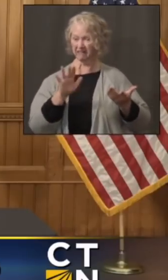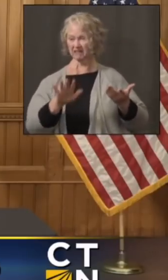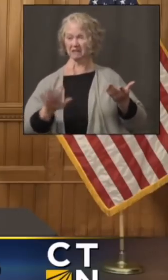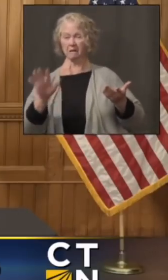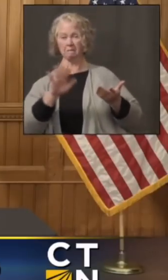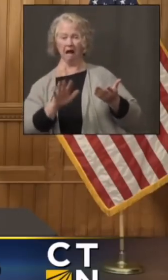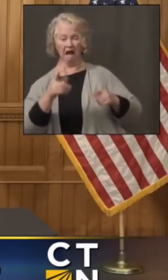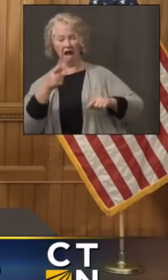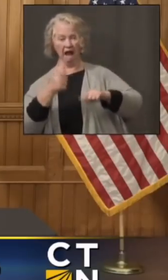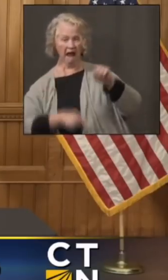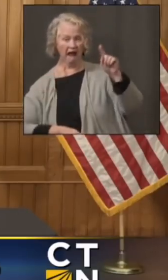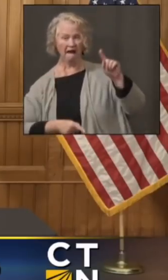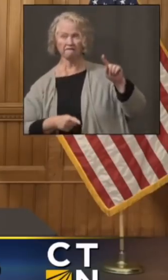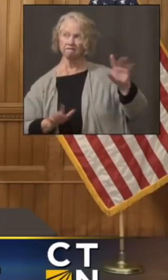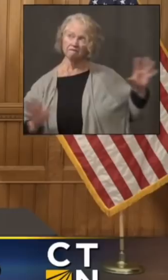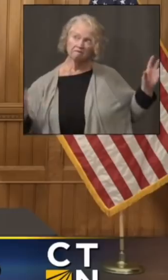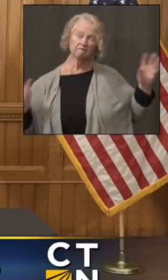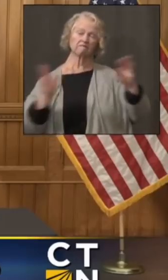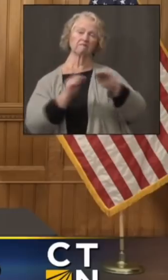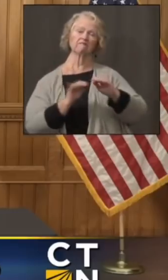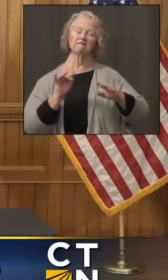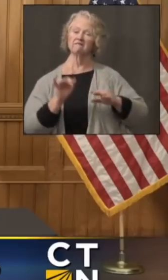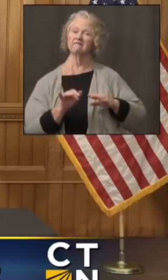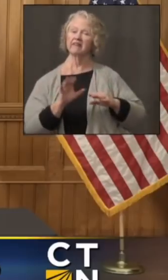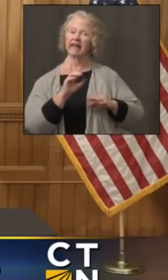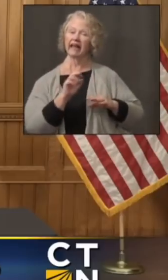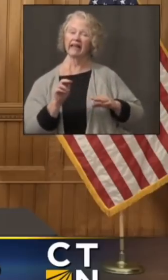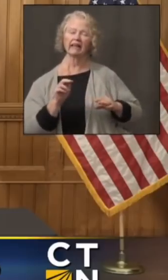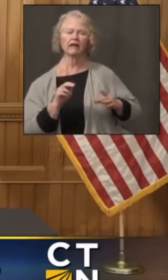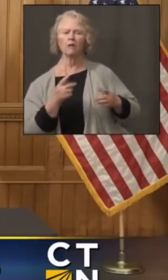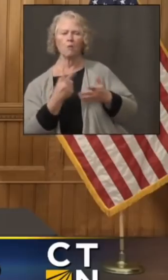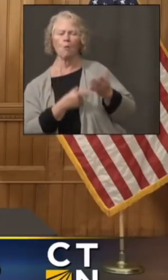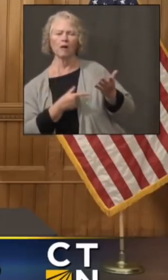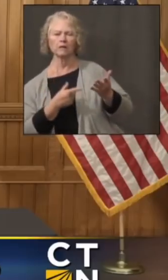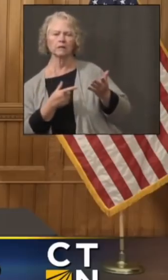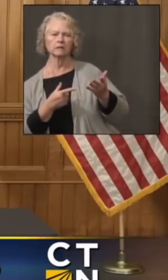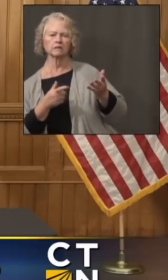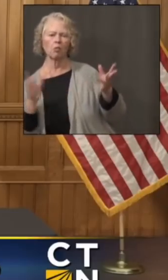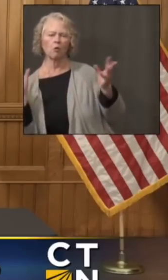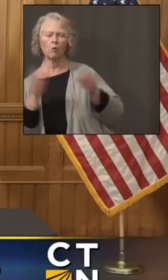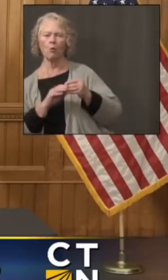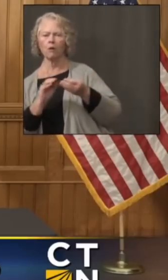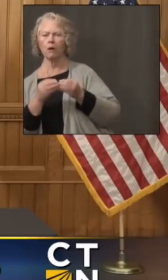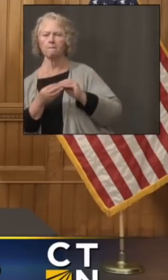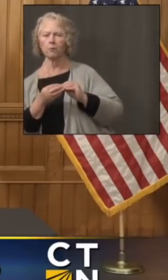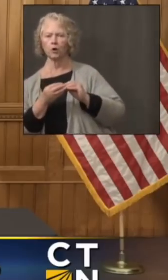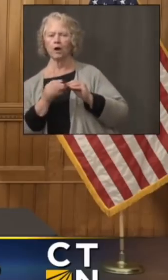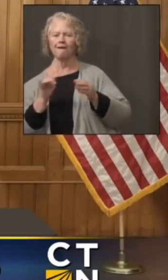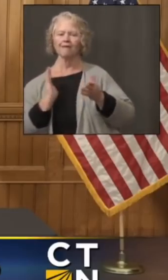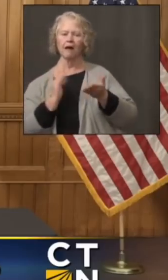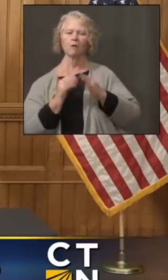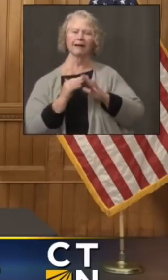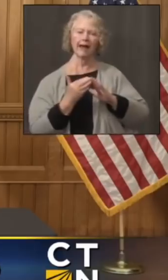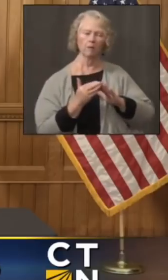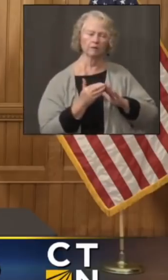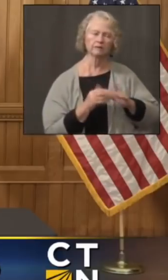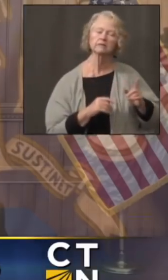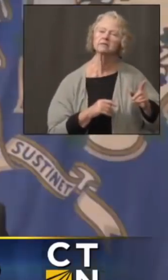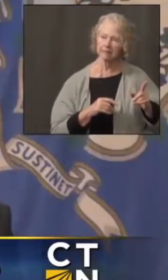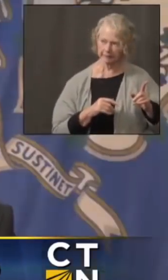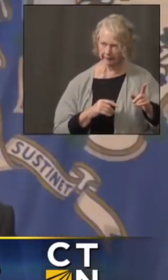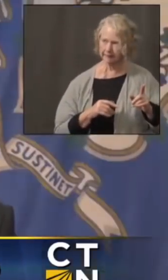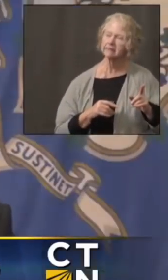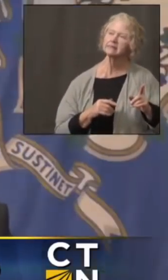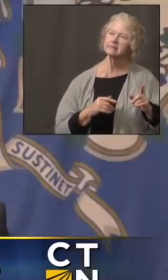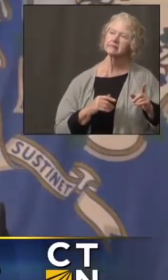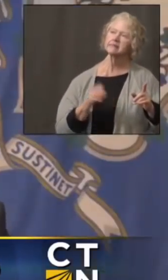you have the total number of communities that now have the option of rolling back to Phase 2? Yeah, it's we've gone